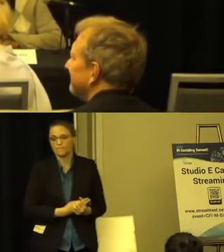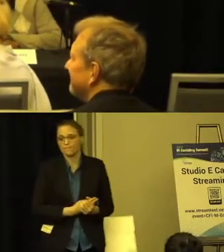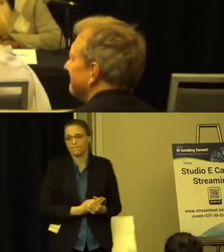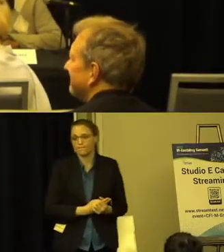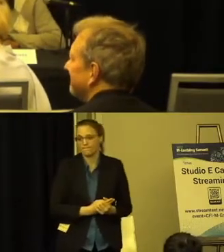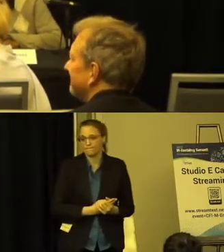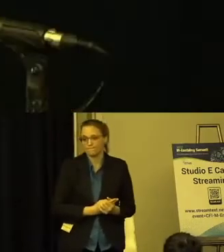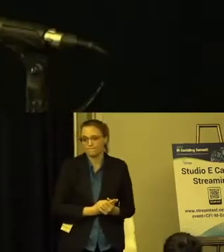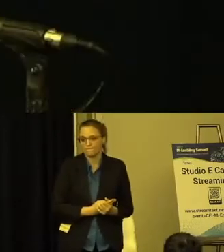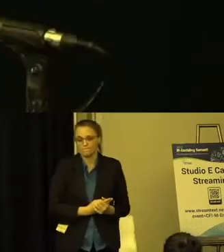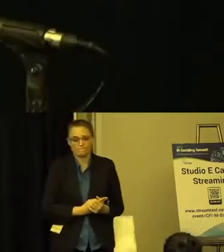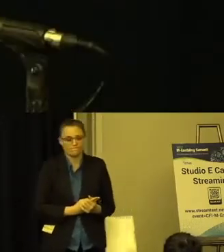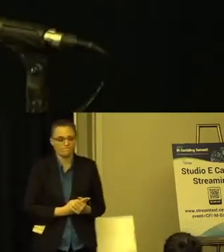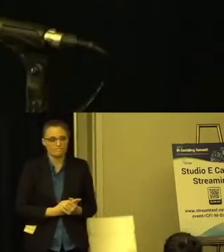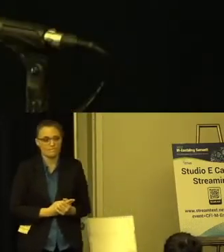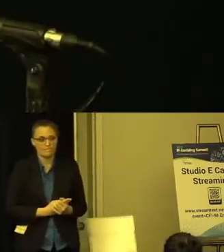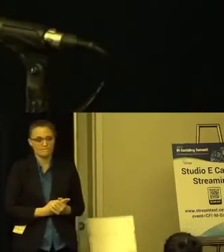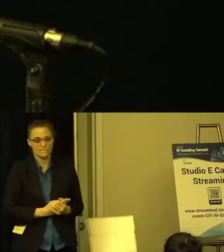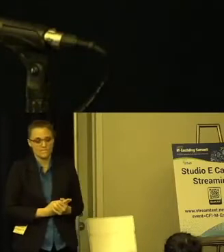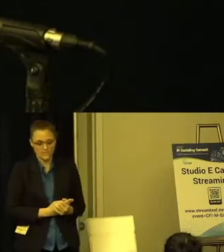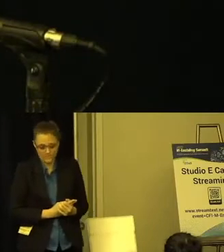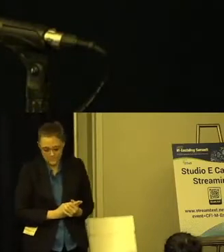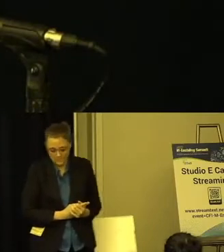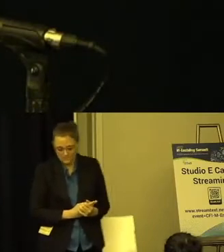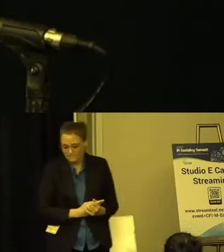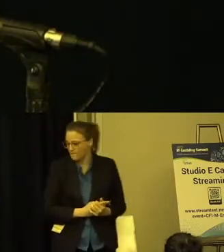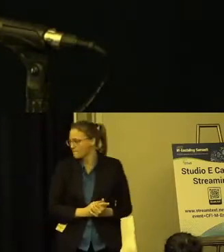of questions. Yeah.